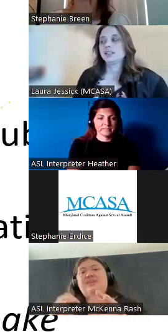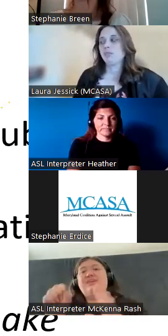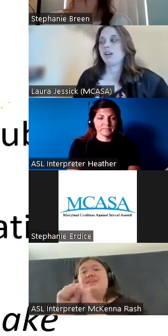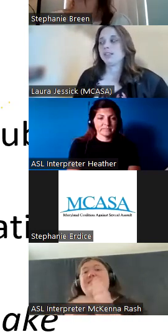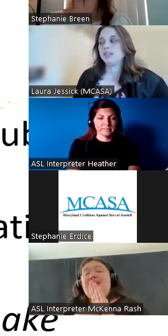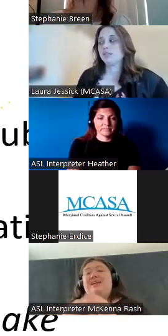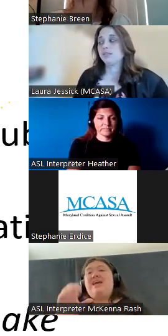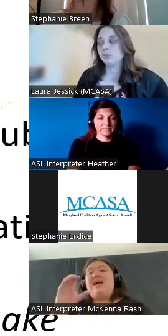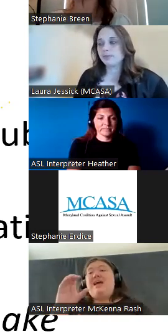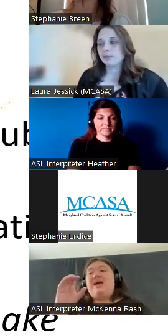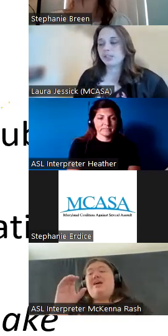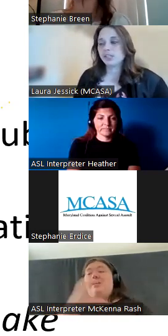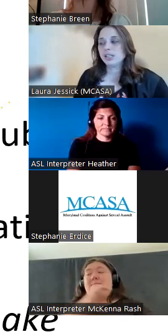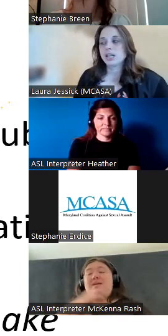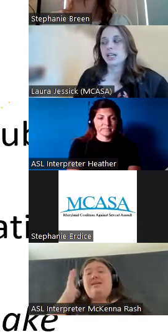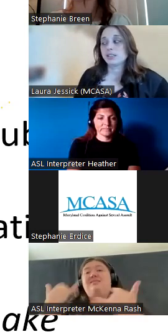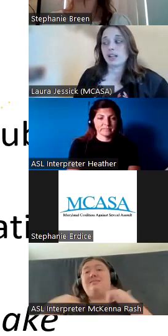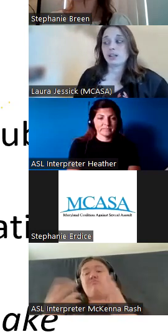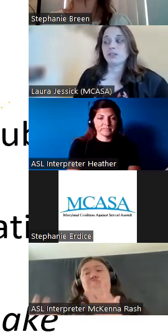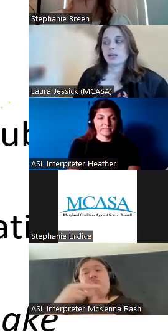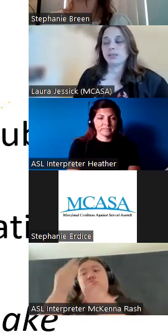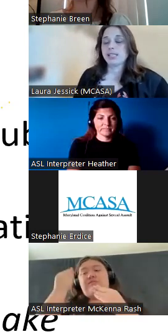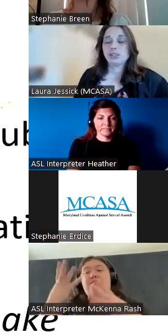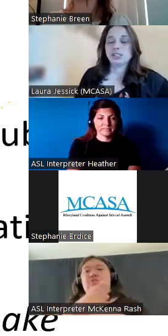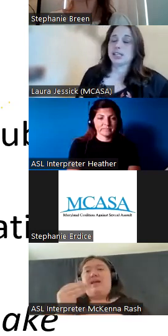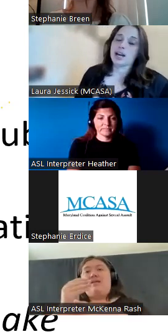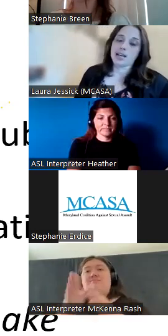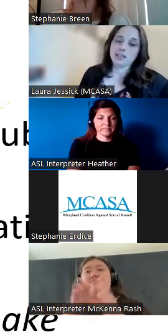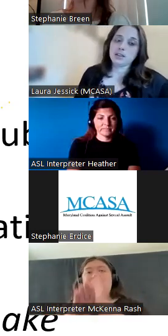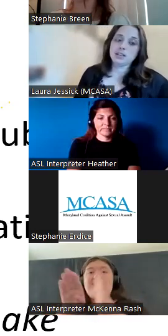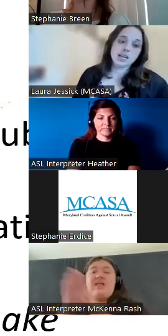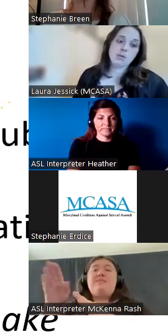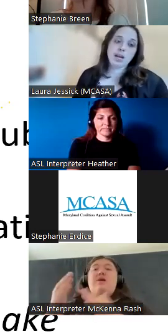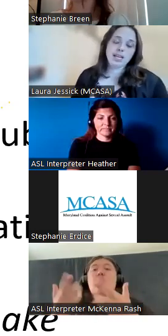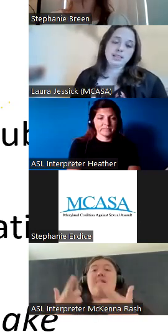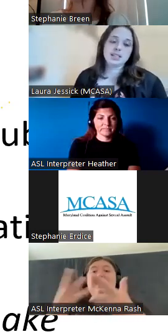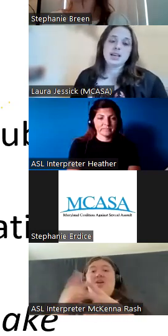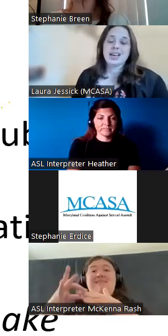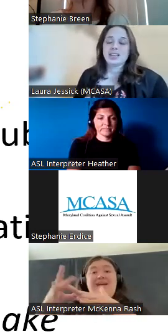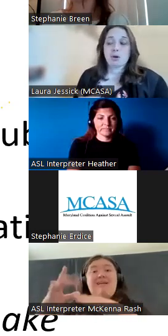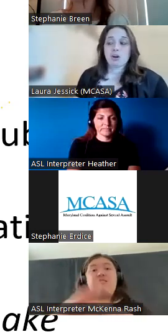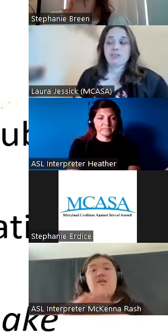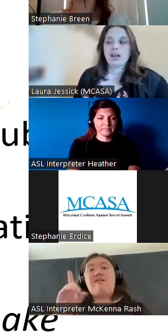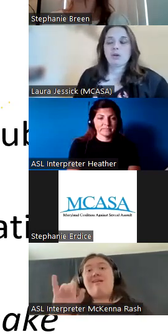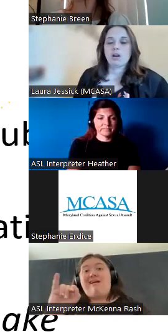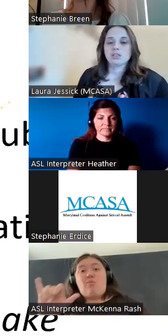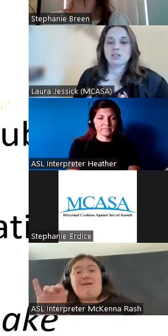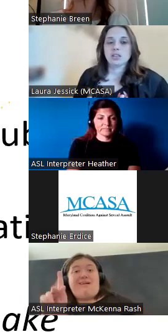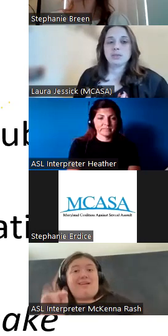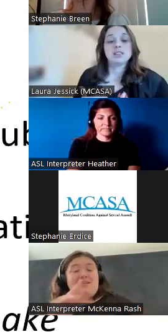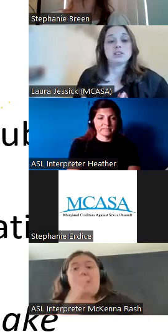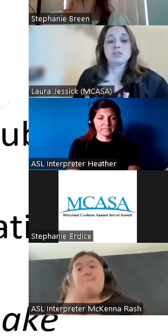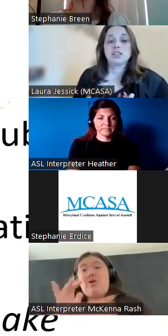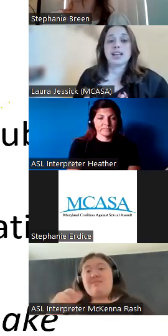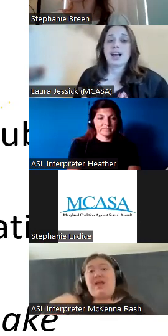is still in the process of reviewing information and developing recommendations and guidance on the DIY kits. And as part of that,